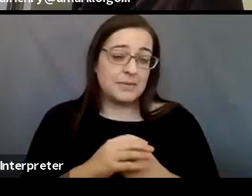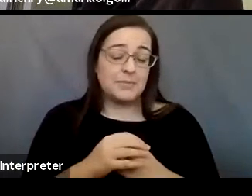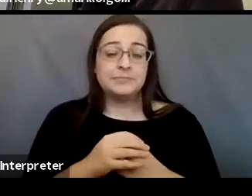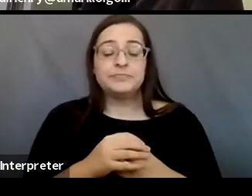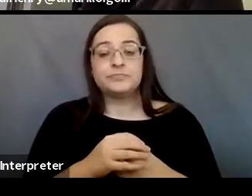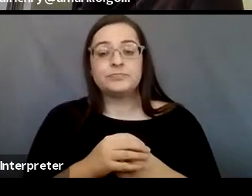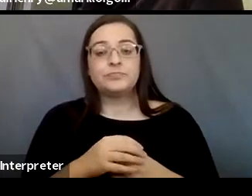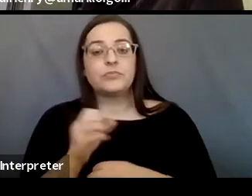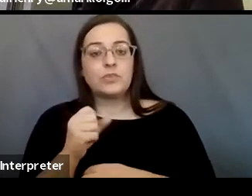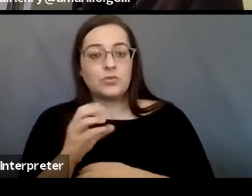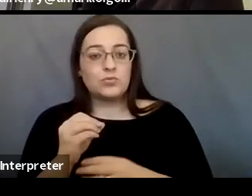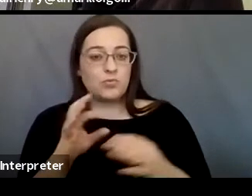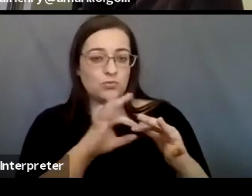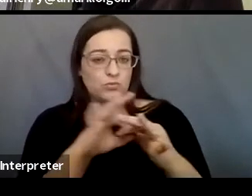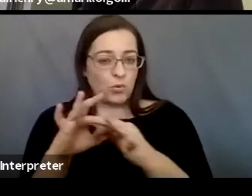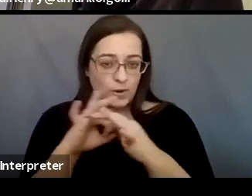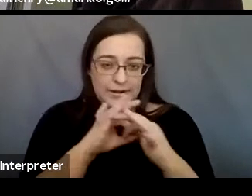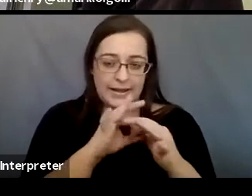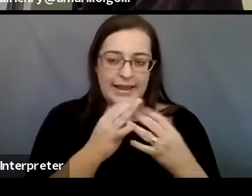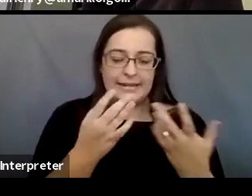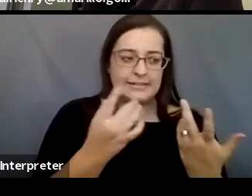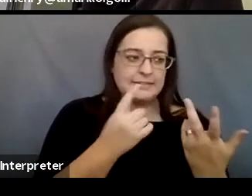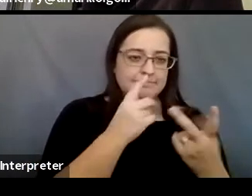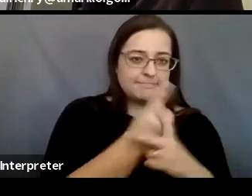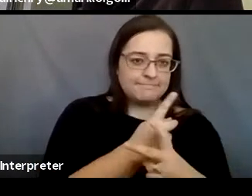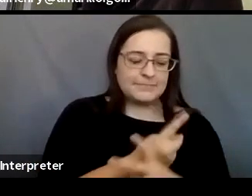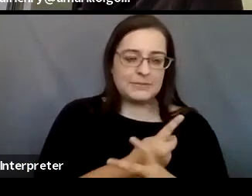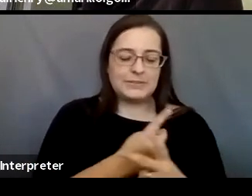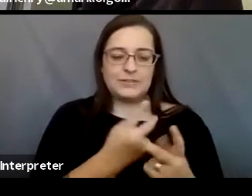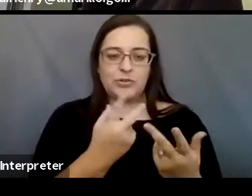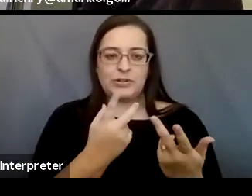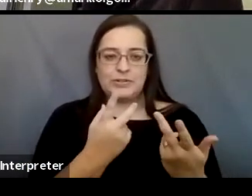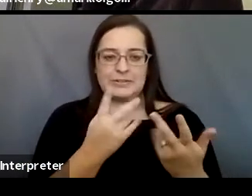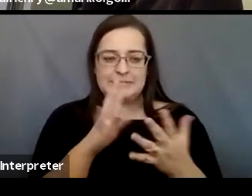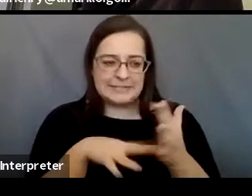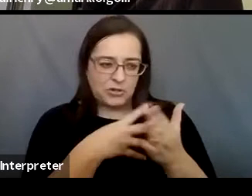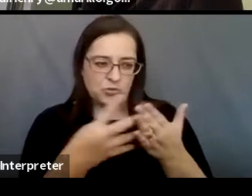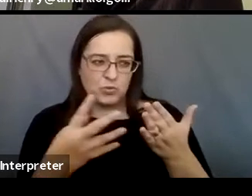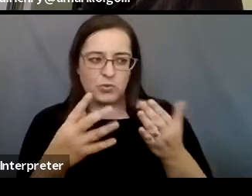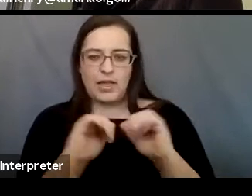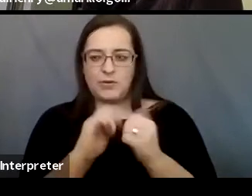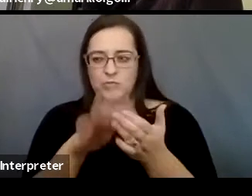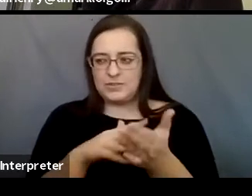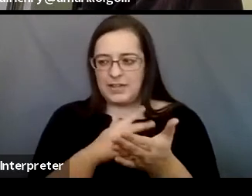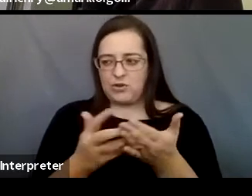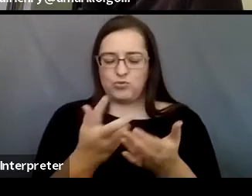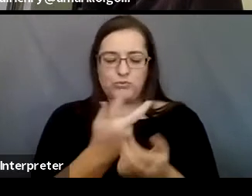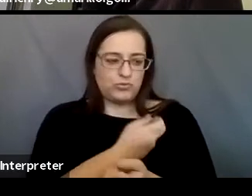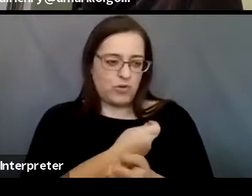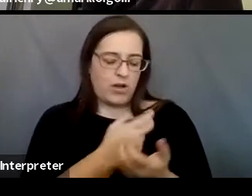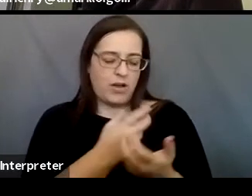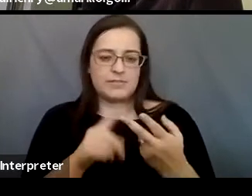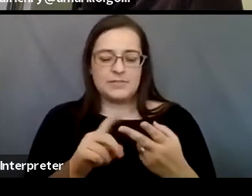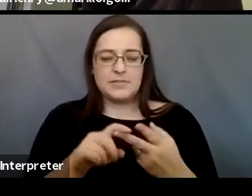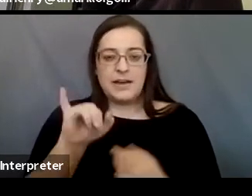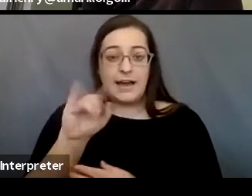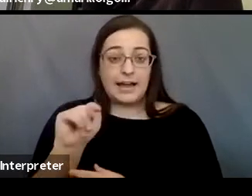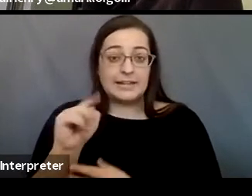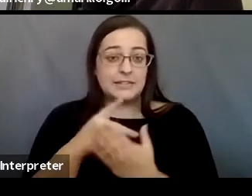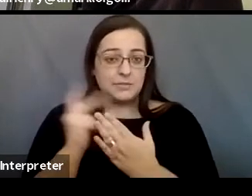is a coordinated balance of building out the scheduling structure in one of our IT programs